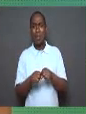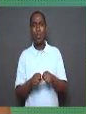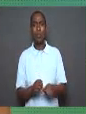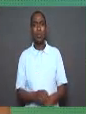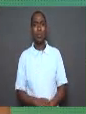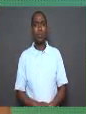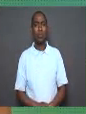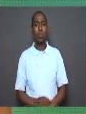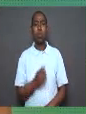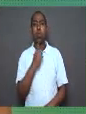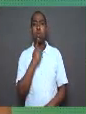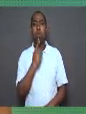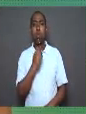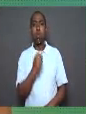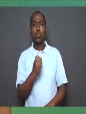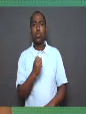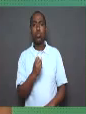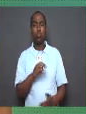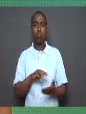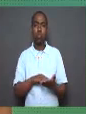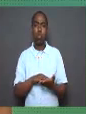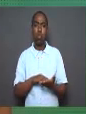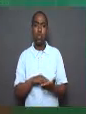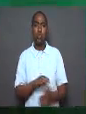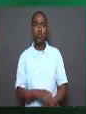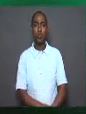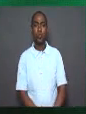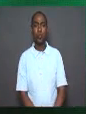into glucose molecules.